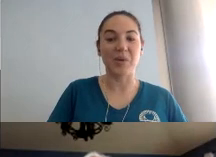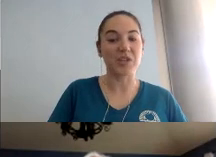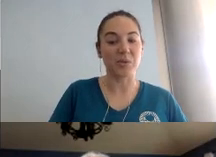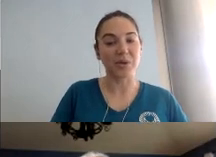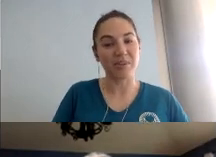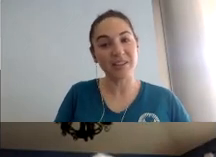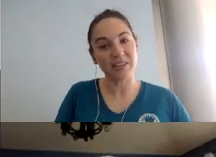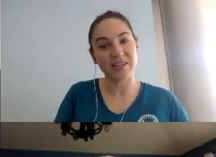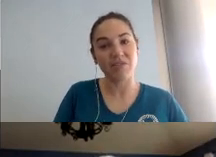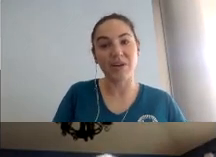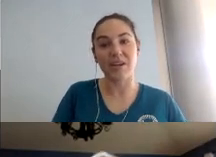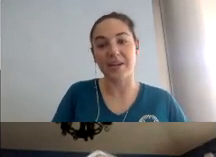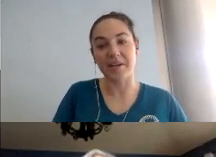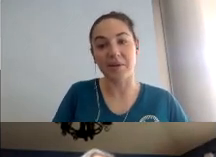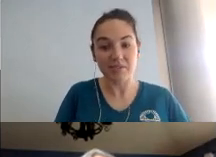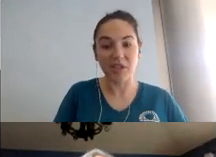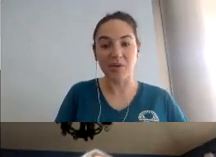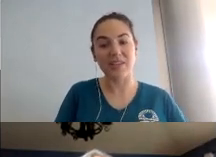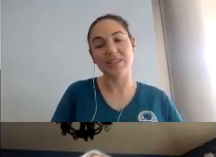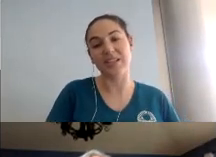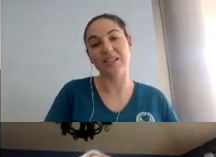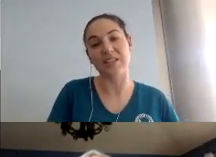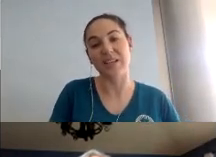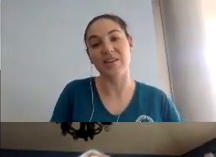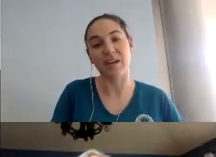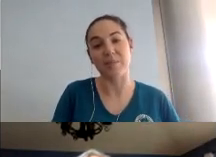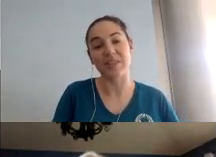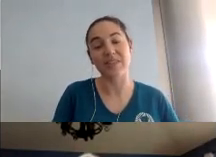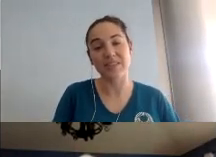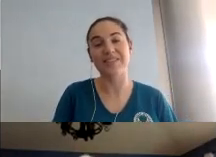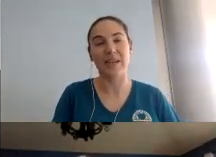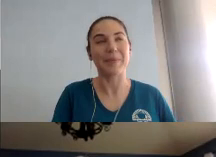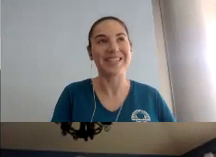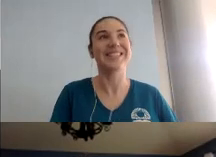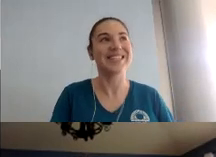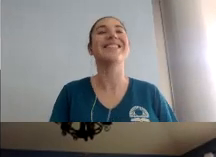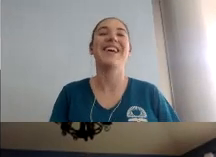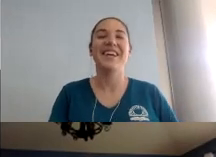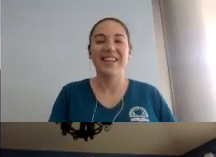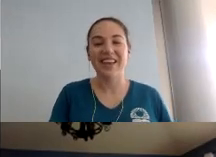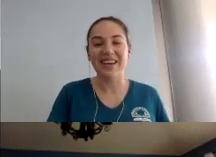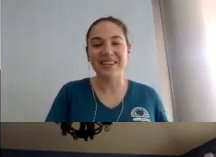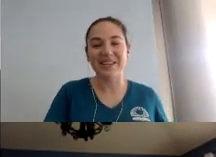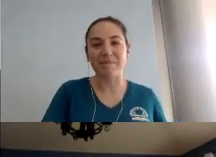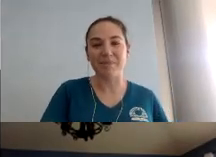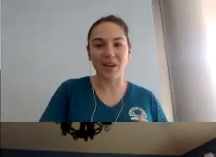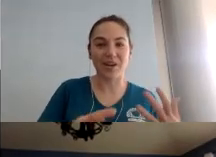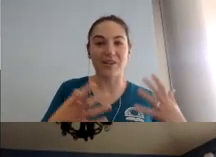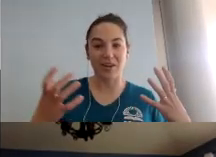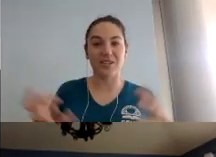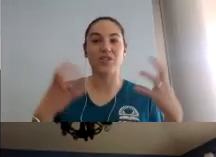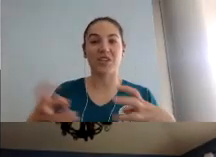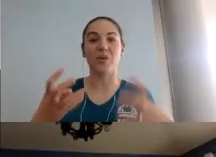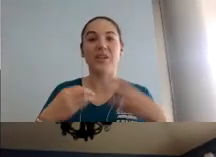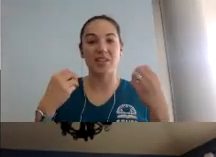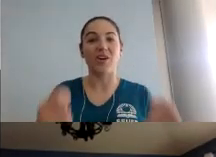the graduate profile. If you are unfamiliar with this, it's the set of competencies that